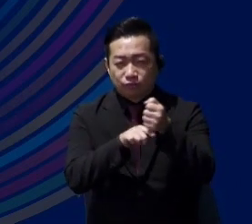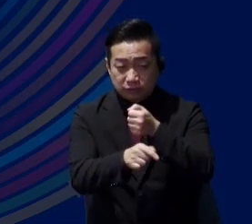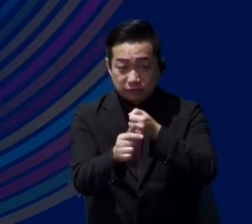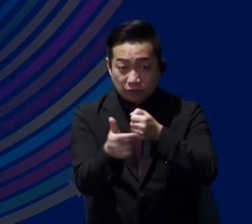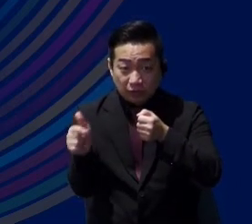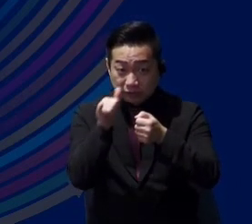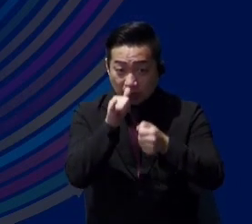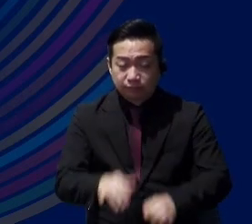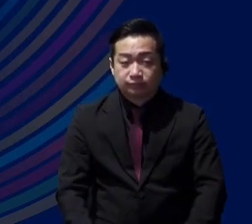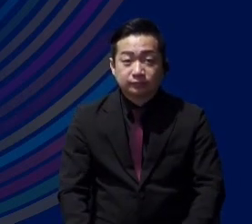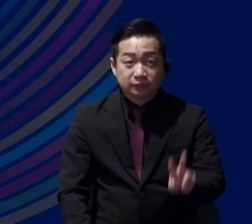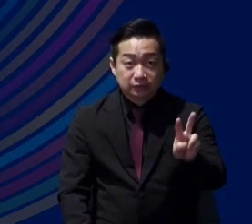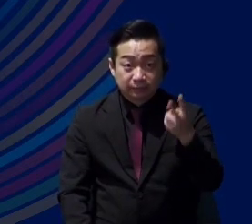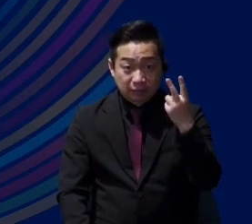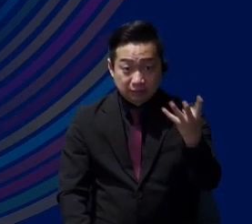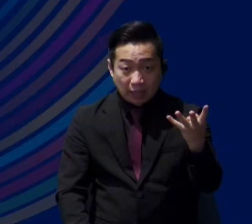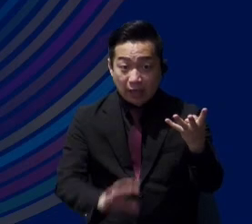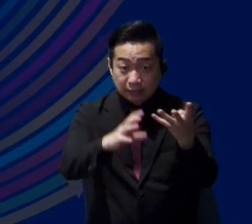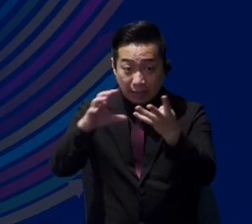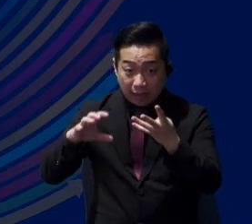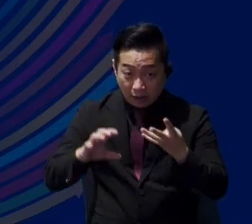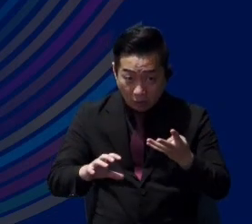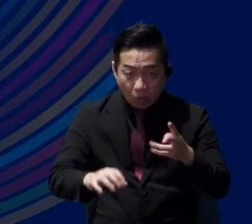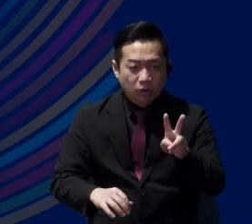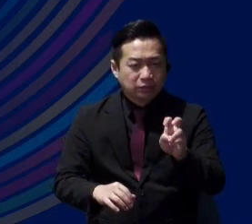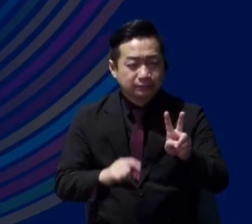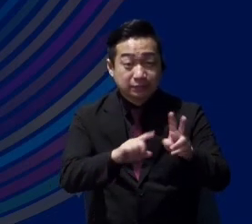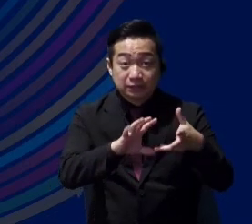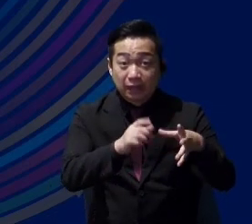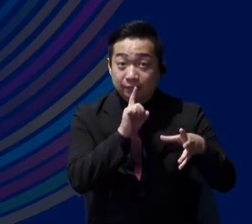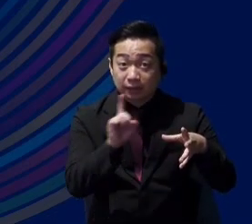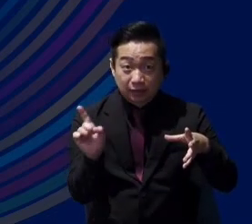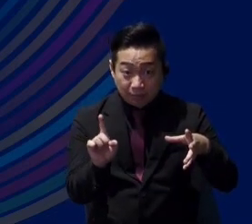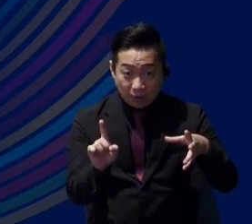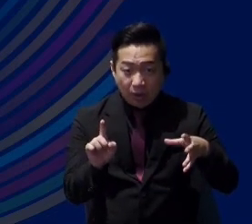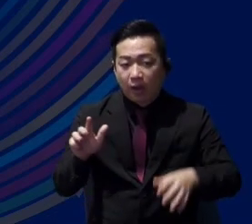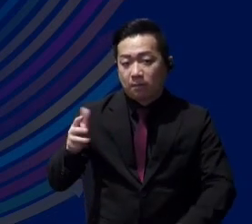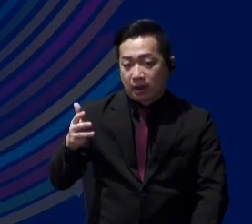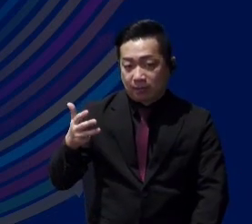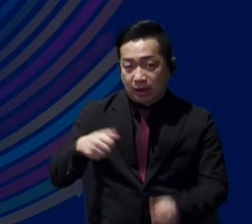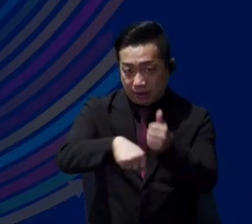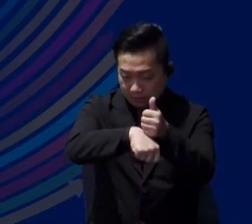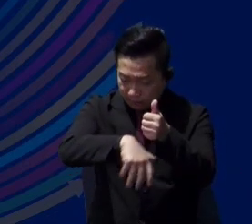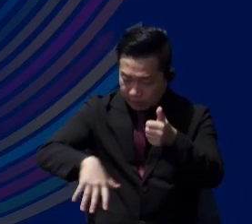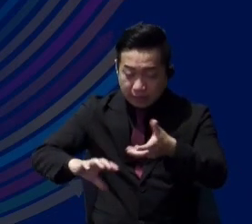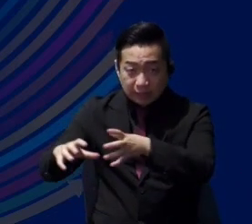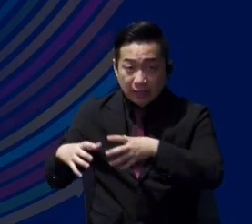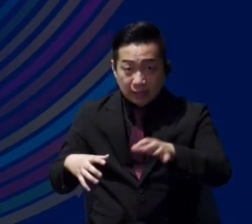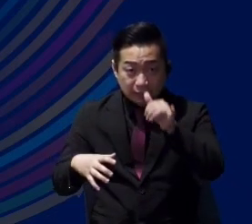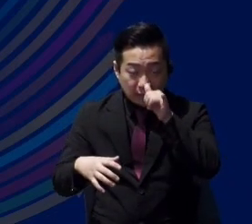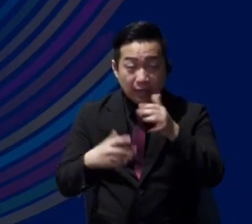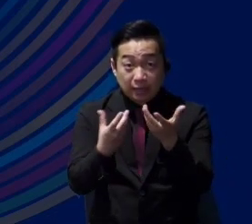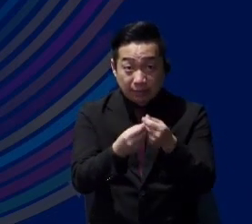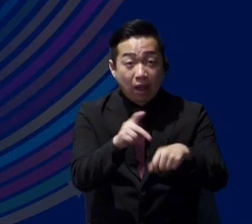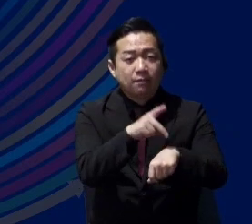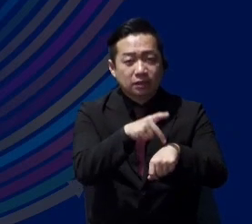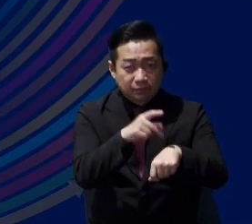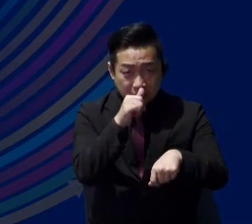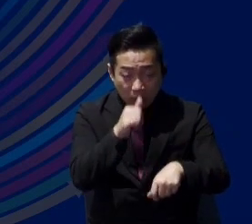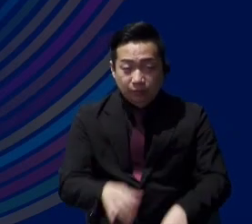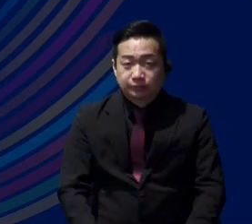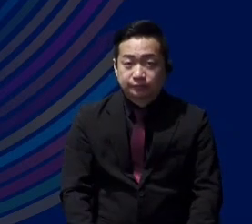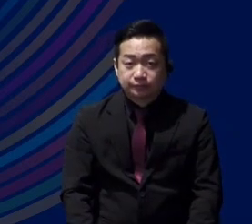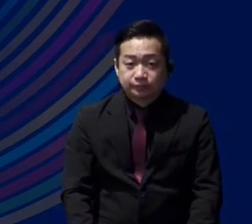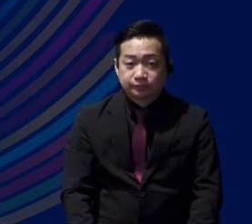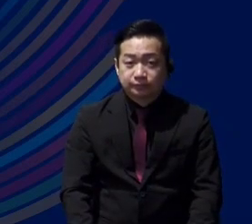calculate Philippines by subnational, we calculate Indonesia by subnational, China, Japan,